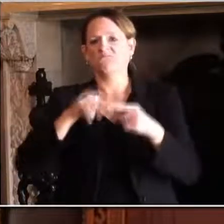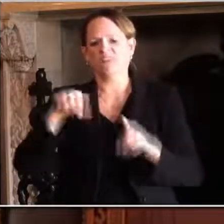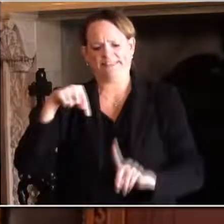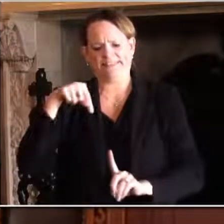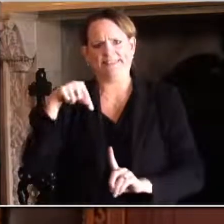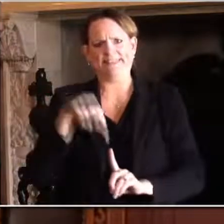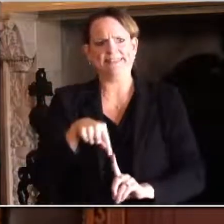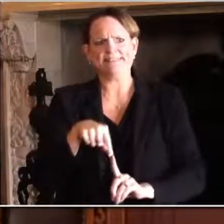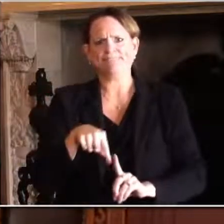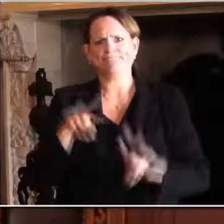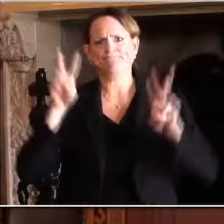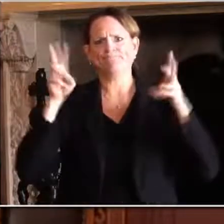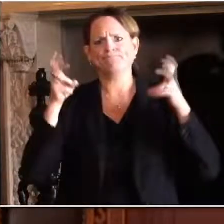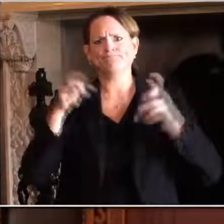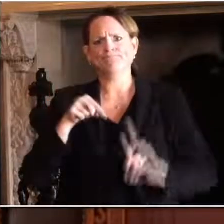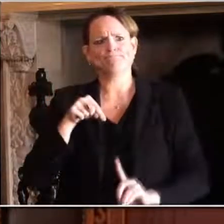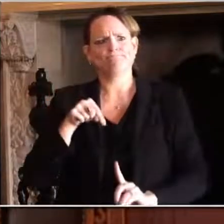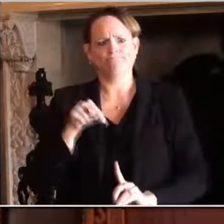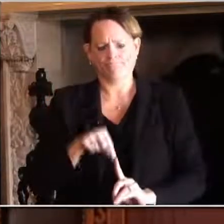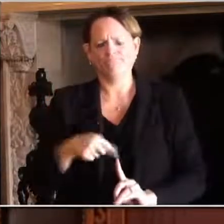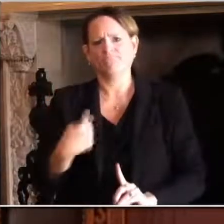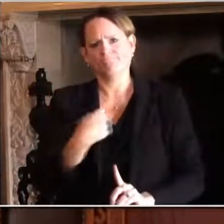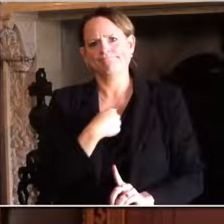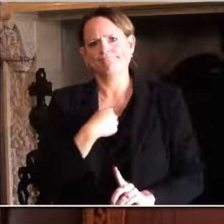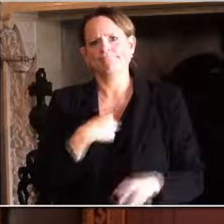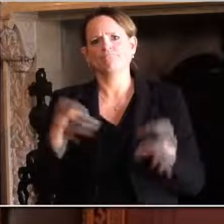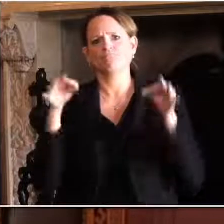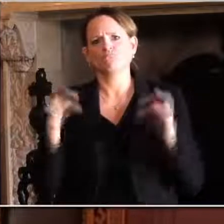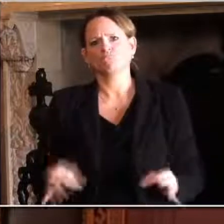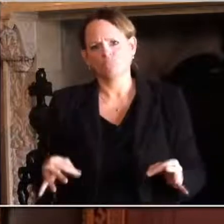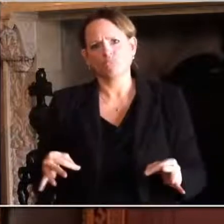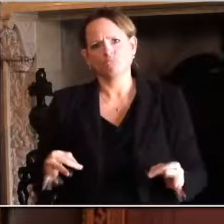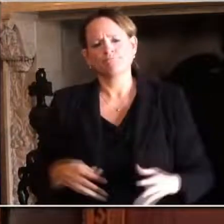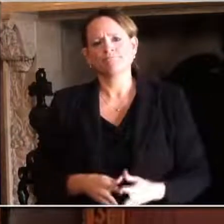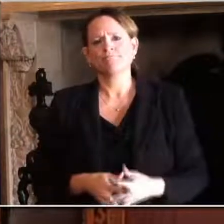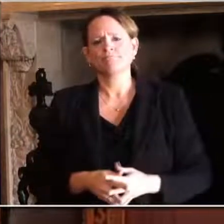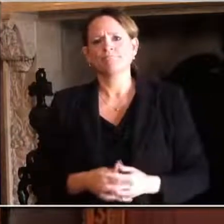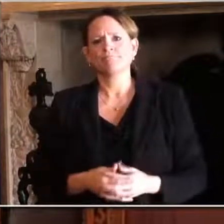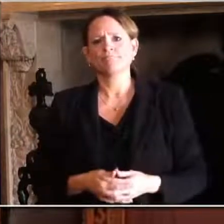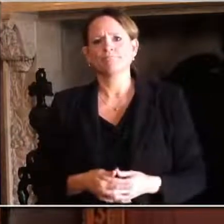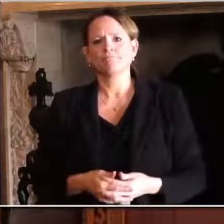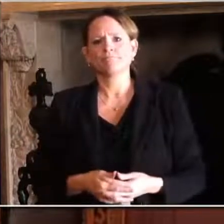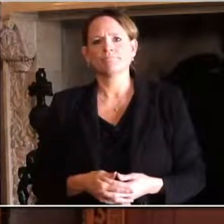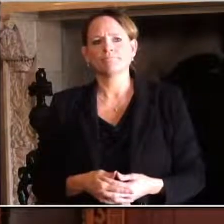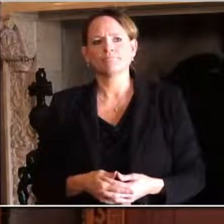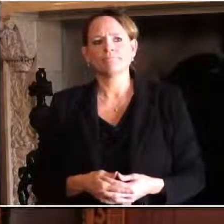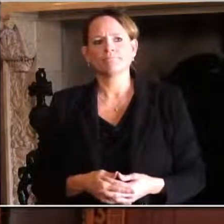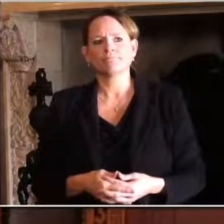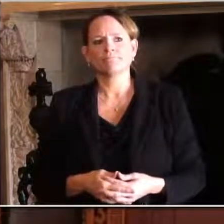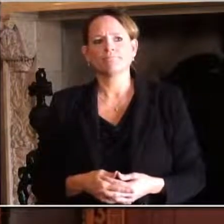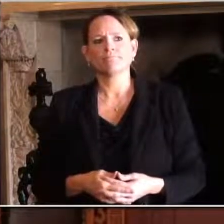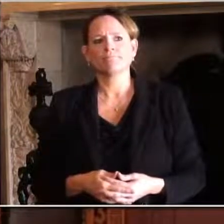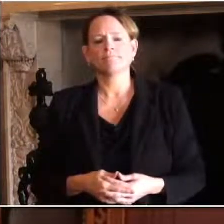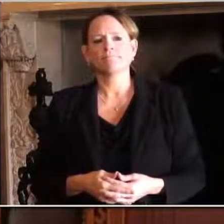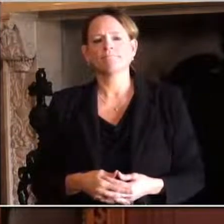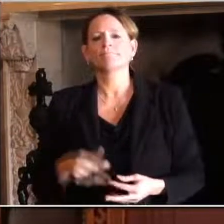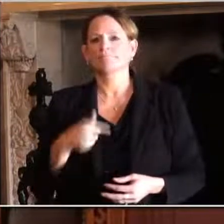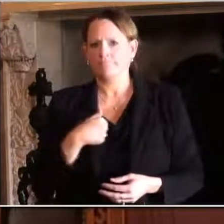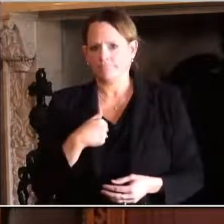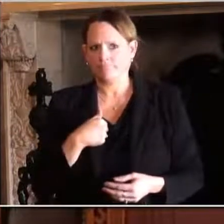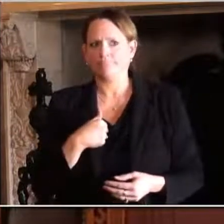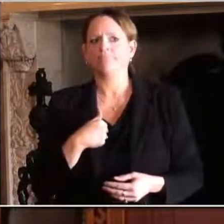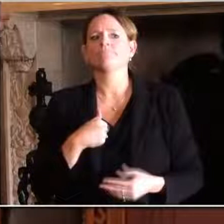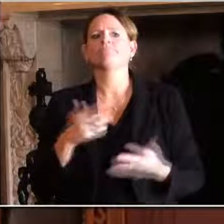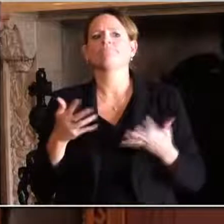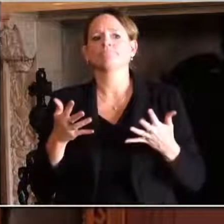fruition as to what it should look like. I did call both leaders before I made this announcement,